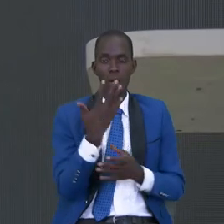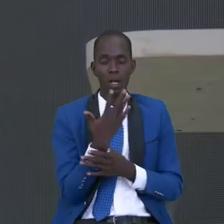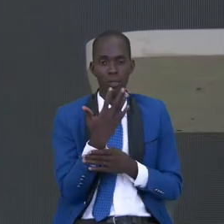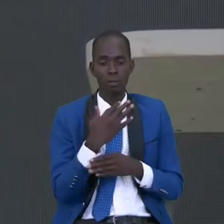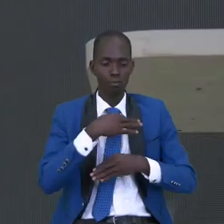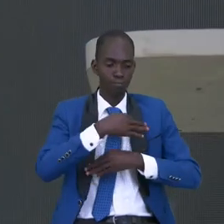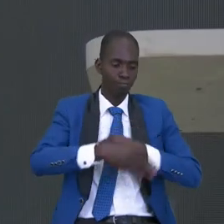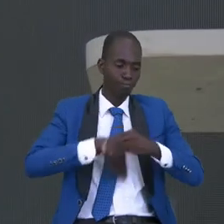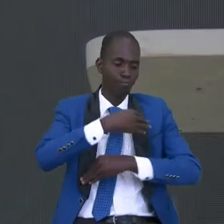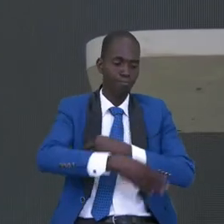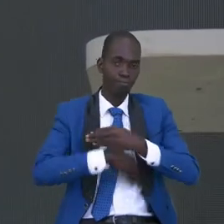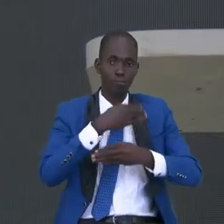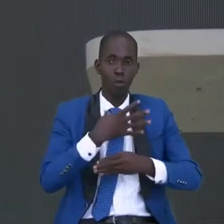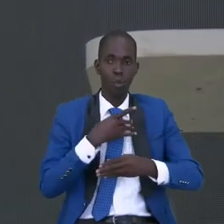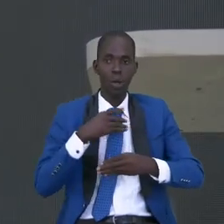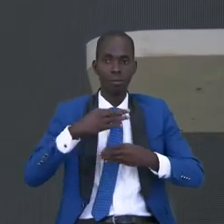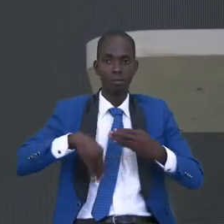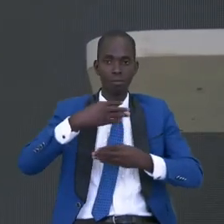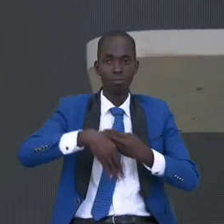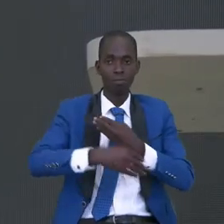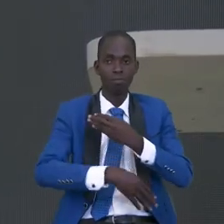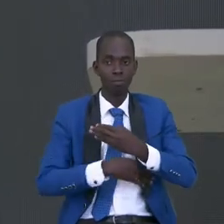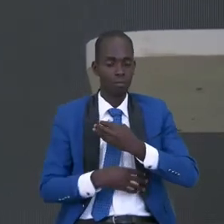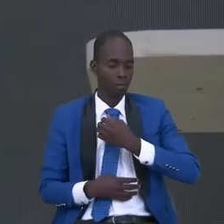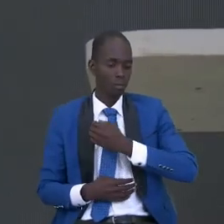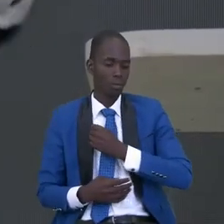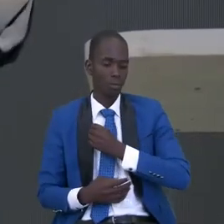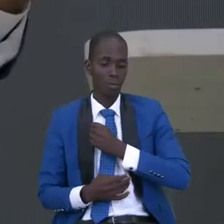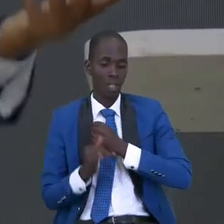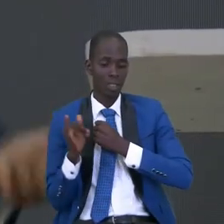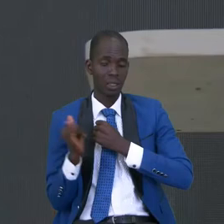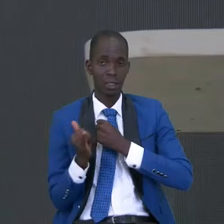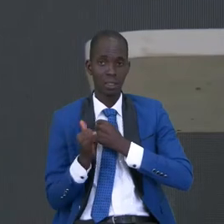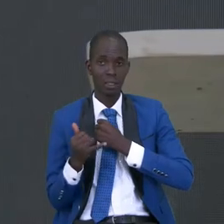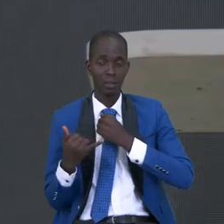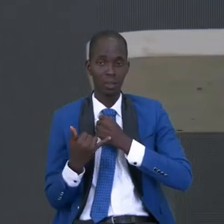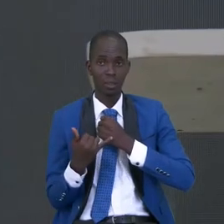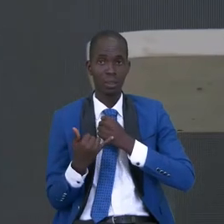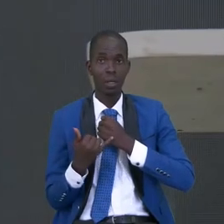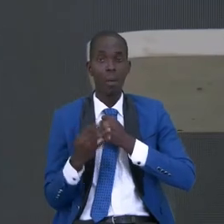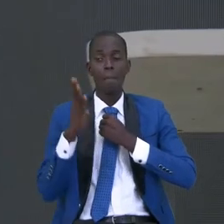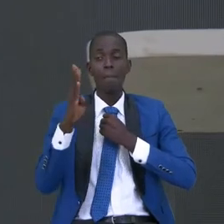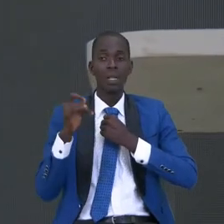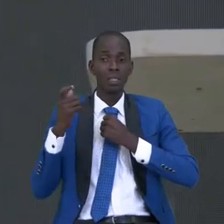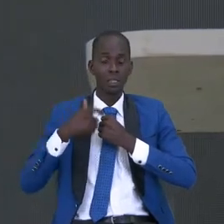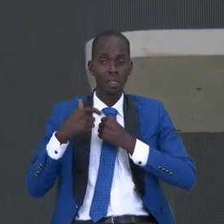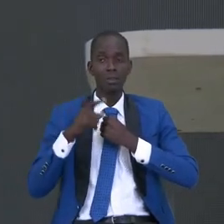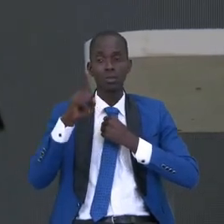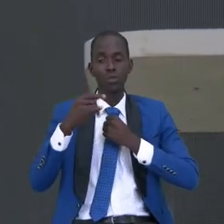you don't use it. You leave it like that. By the time you remove that bandage, the hand is